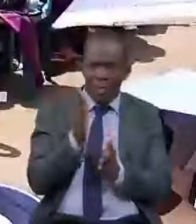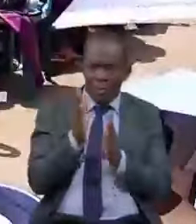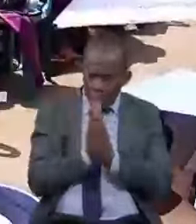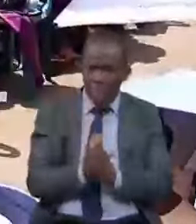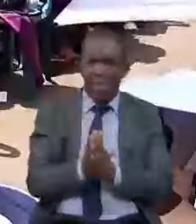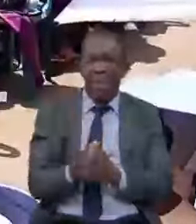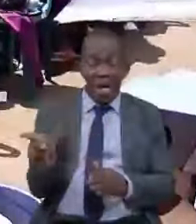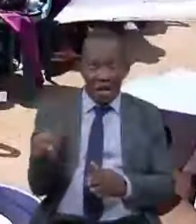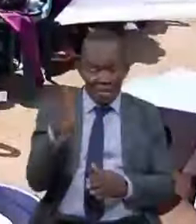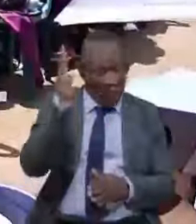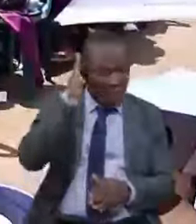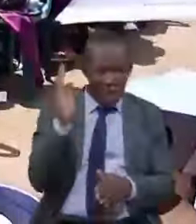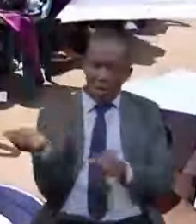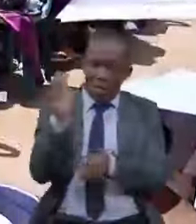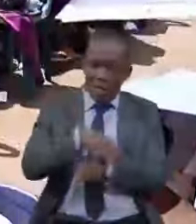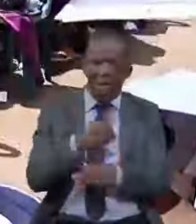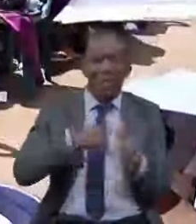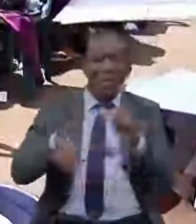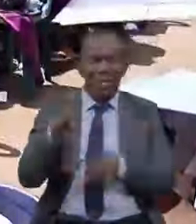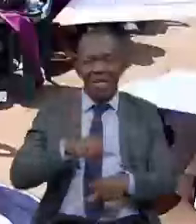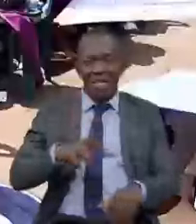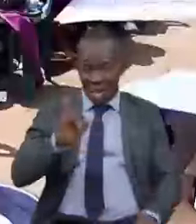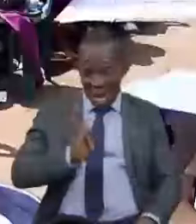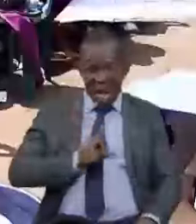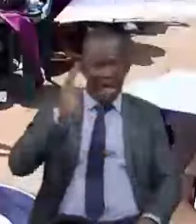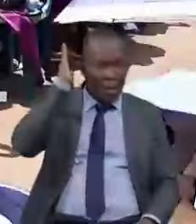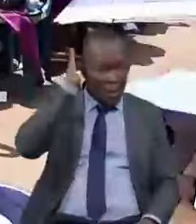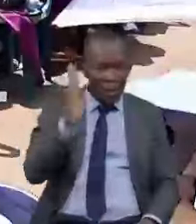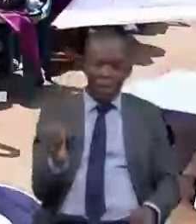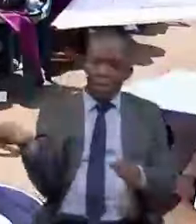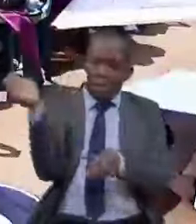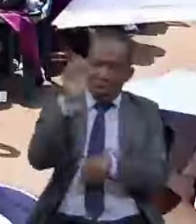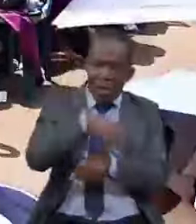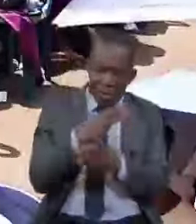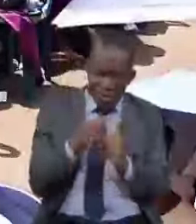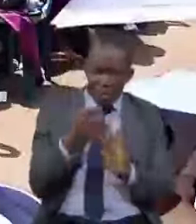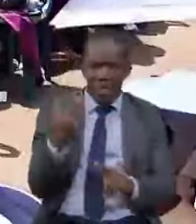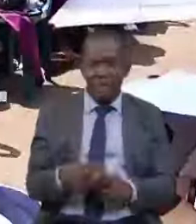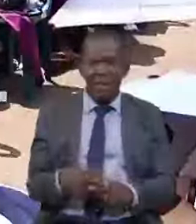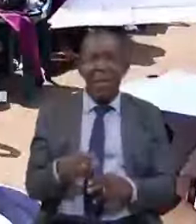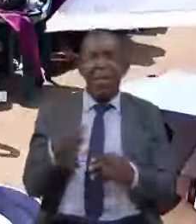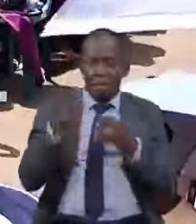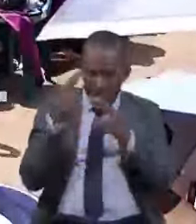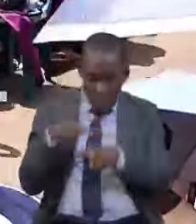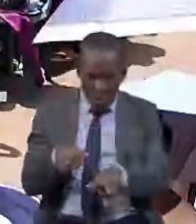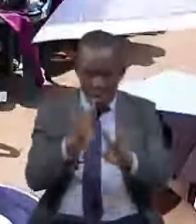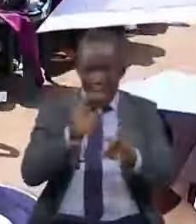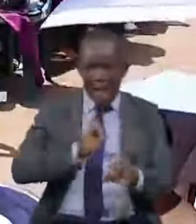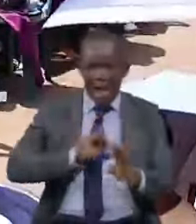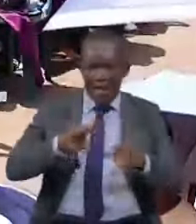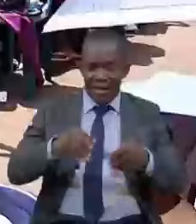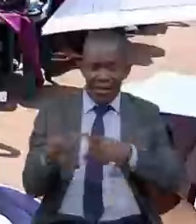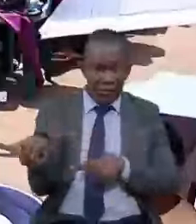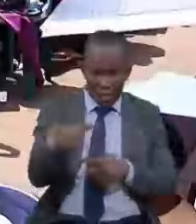will overcome. Behold, I give unto you power to tread on serpents